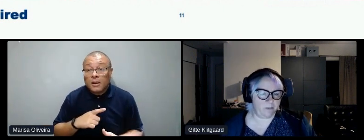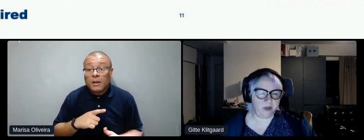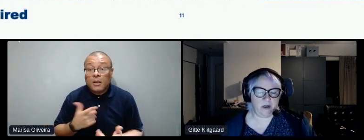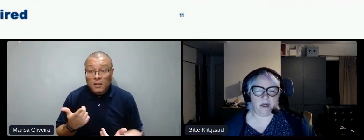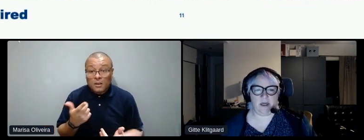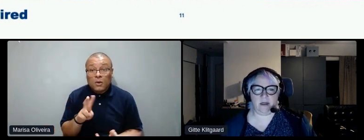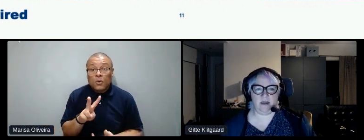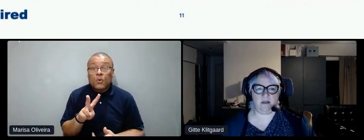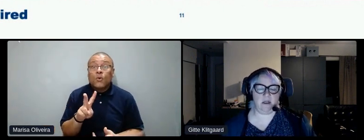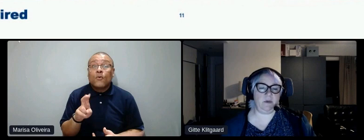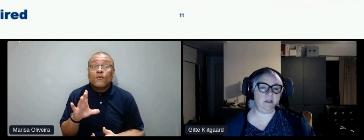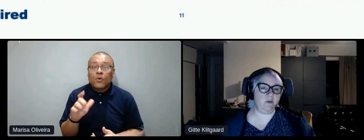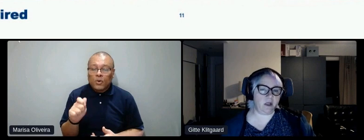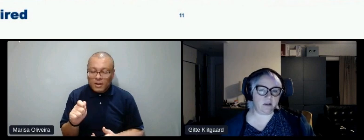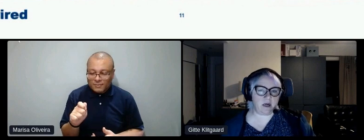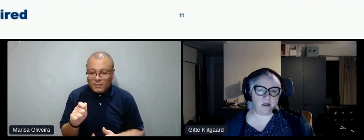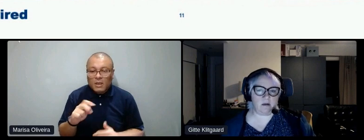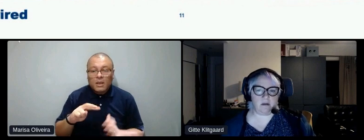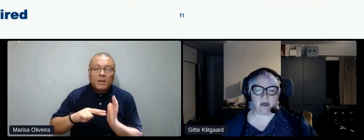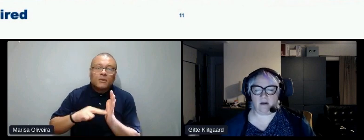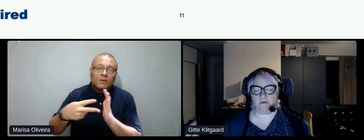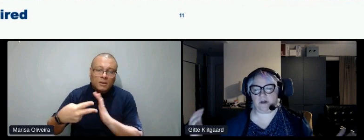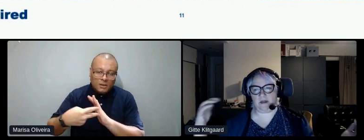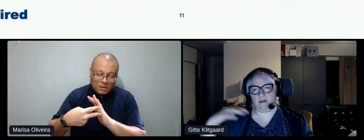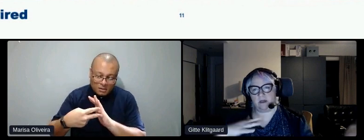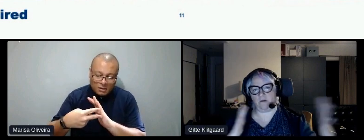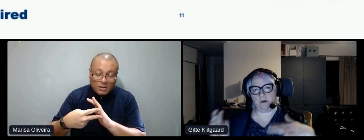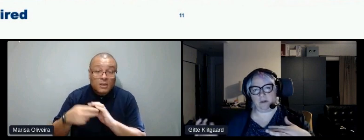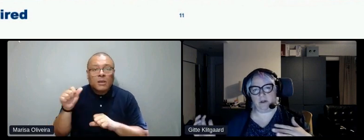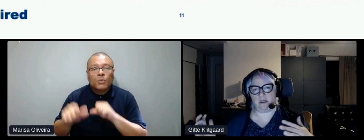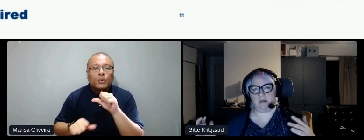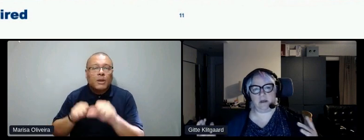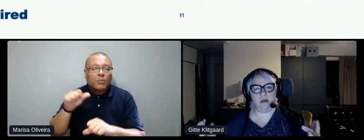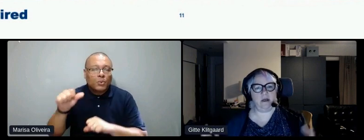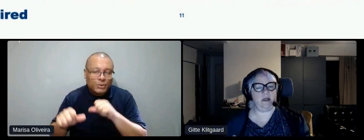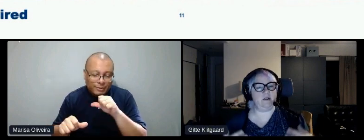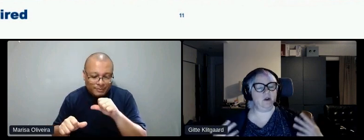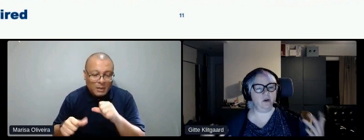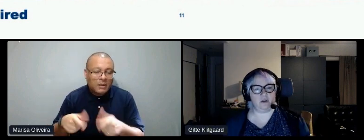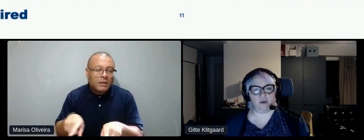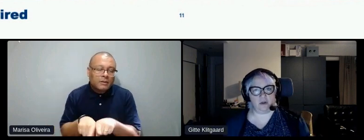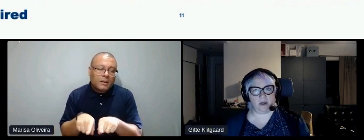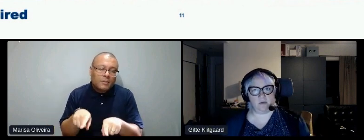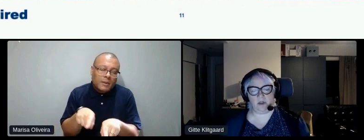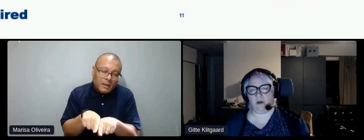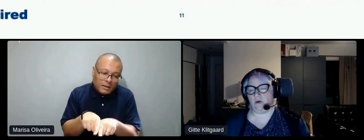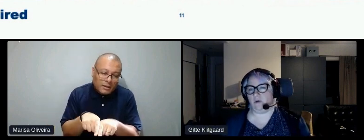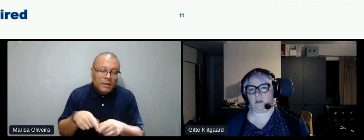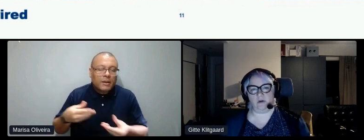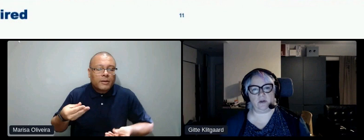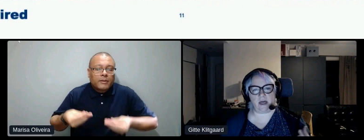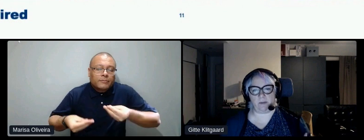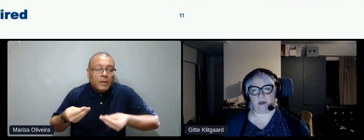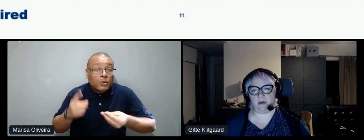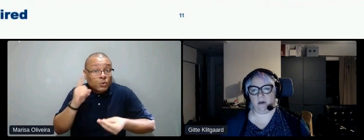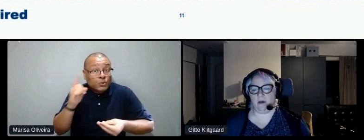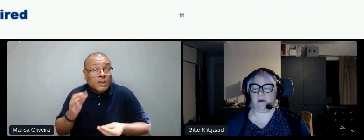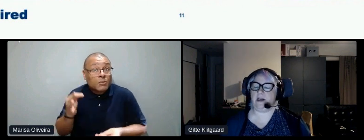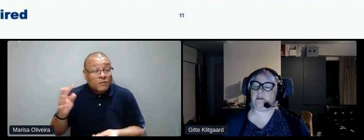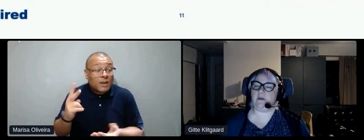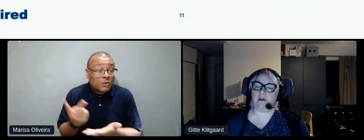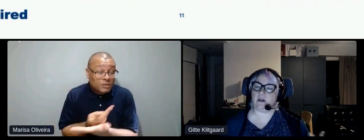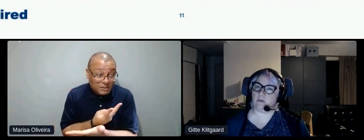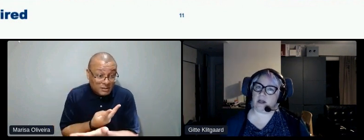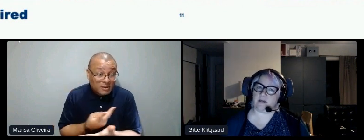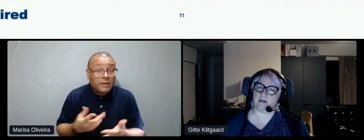VUCA. It means volatile, that things are fluctuating. It's uncertain. We don't know what's going to happen.